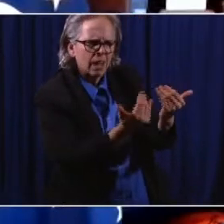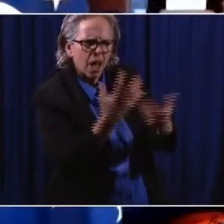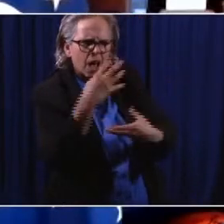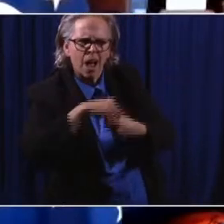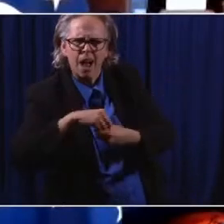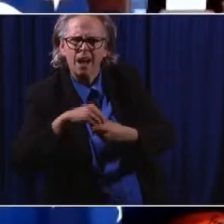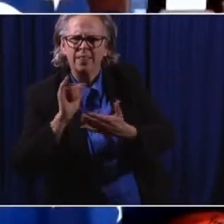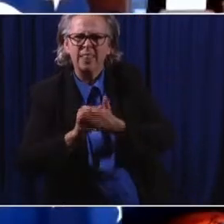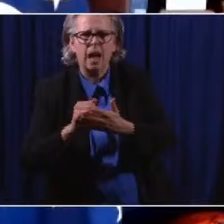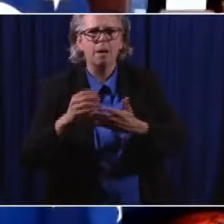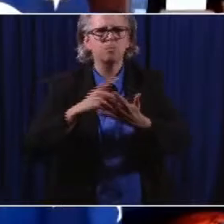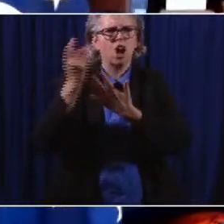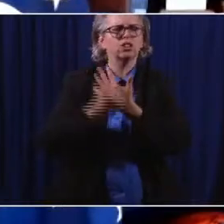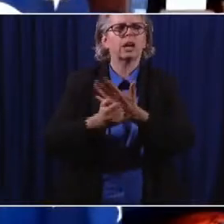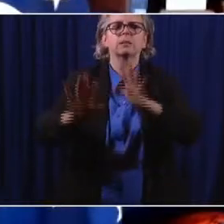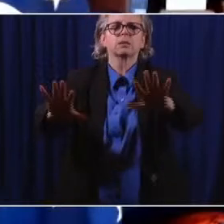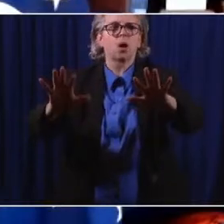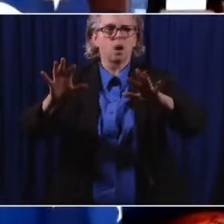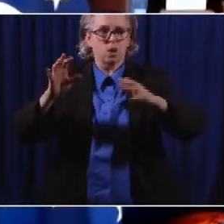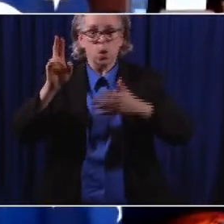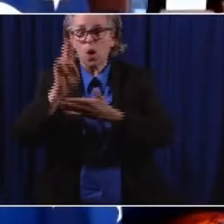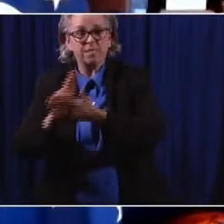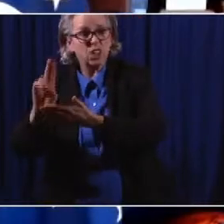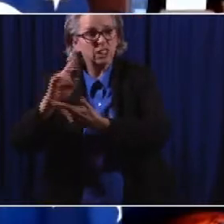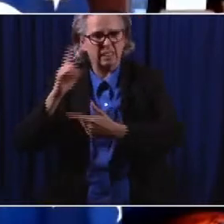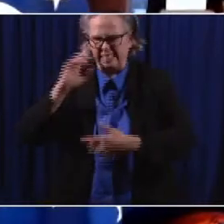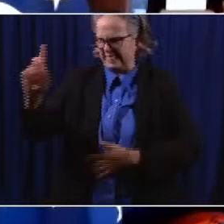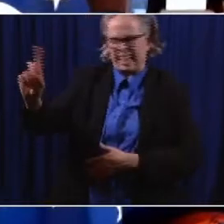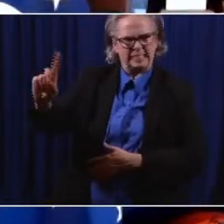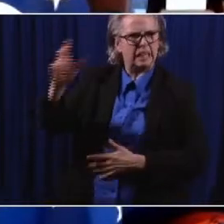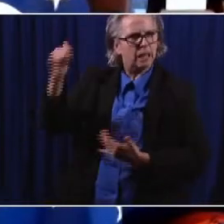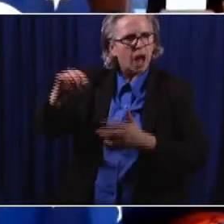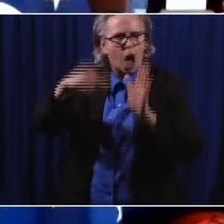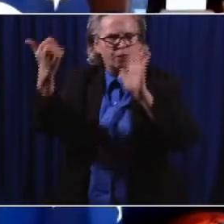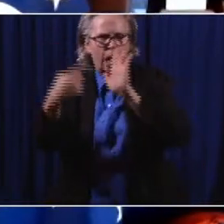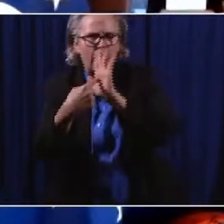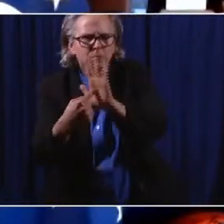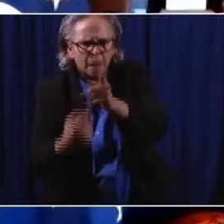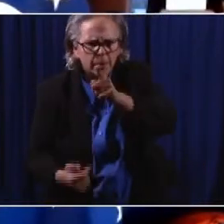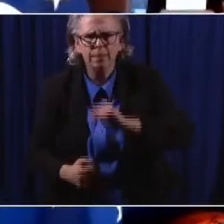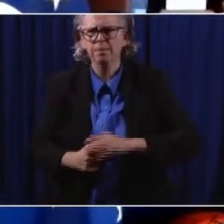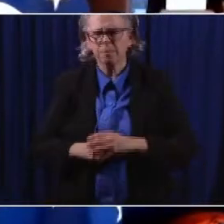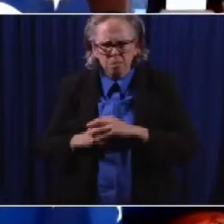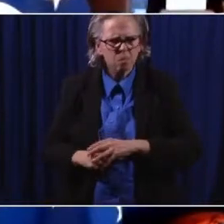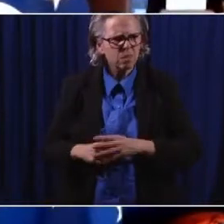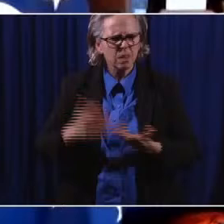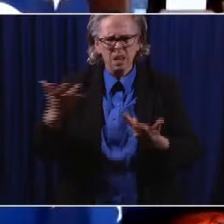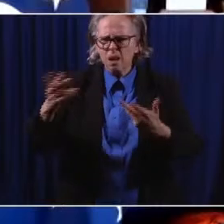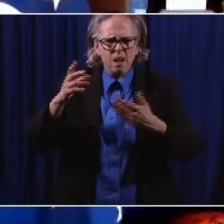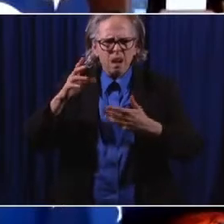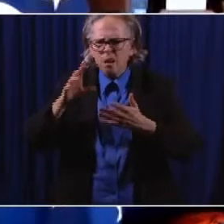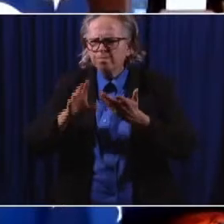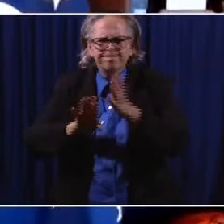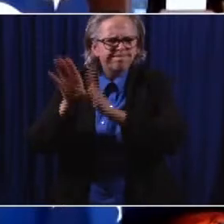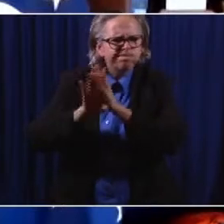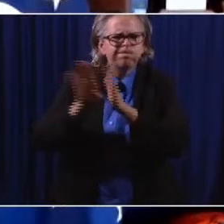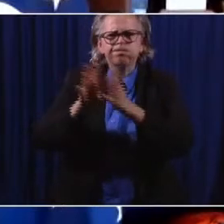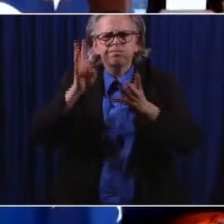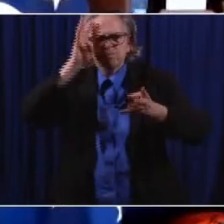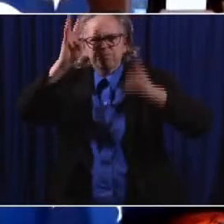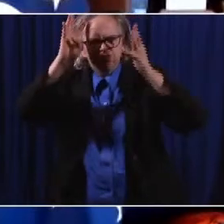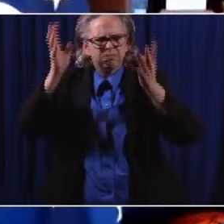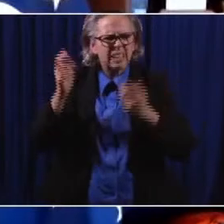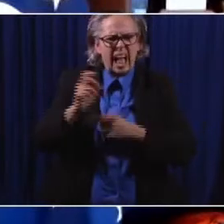Institute as a result of the Ohio IP Promise, and that was the development of X-rays